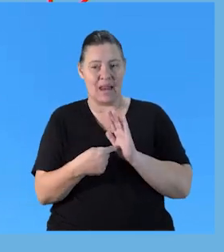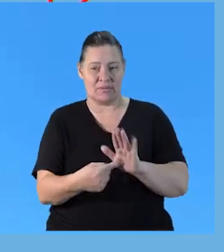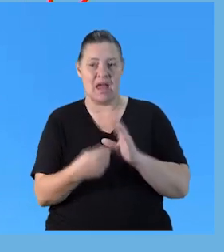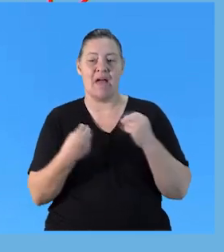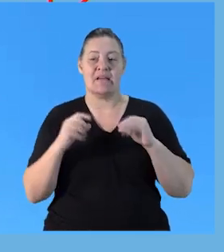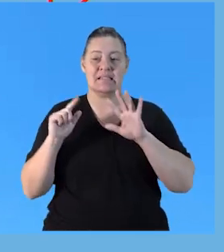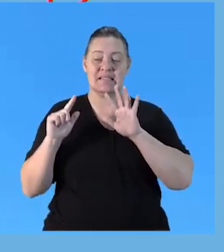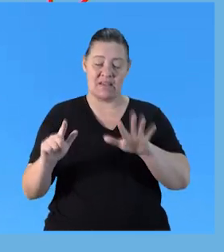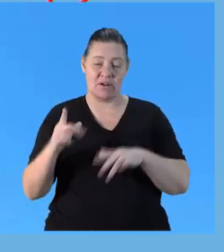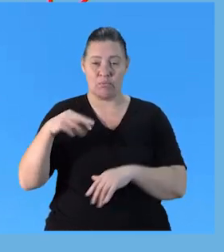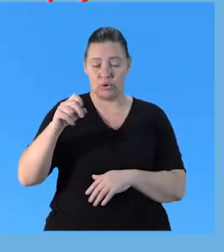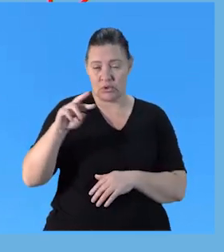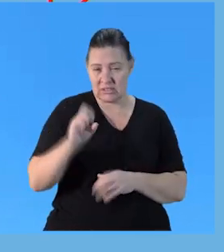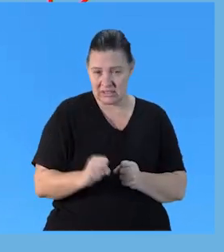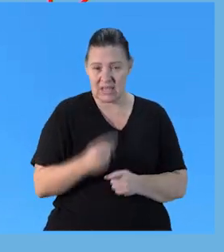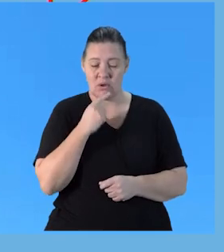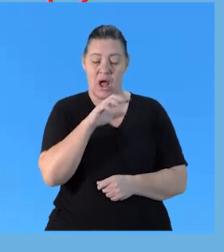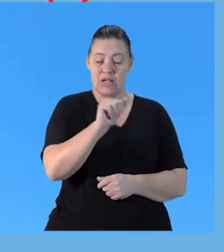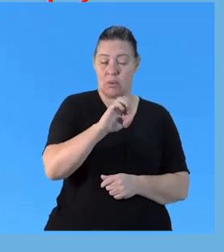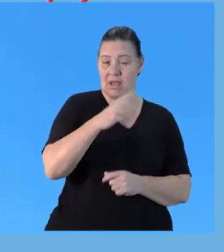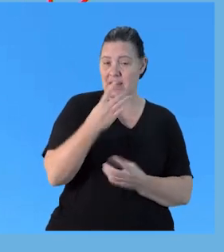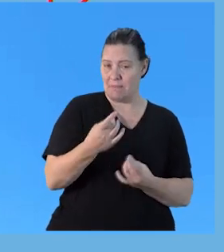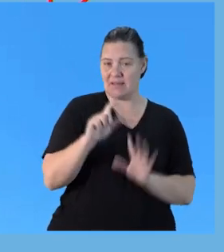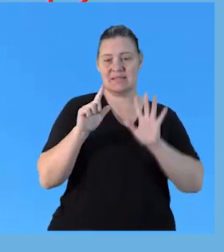2, and 3. So this is a battery